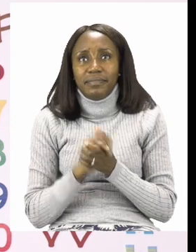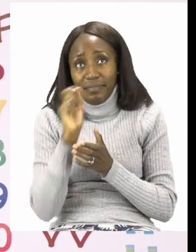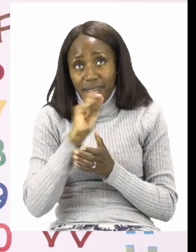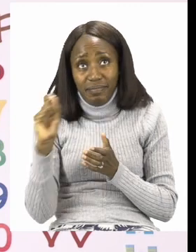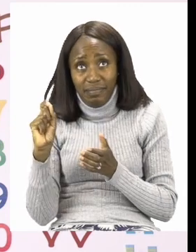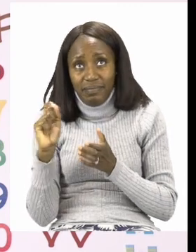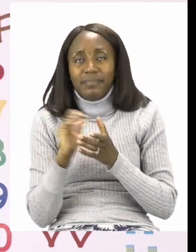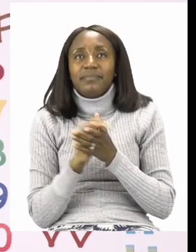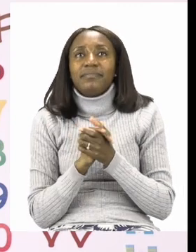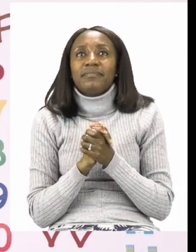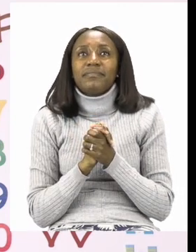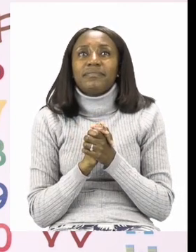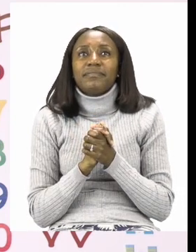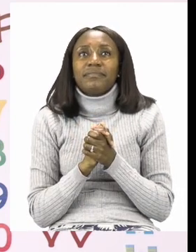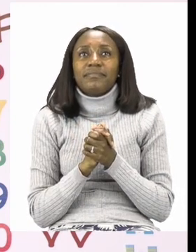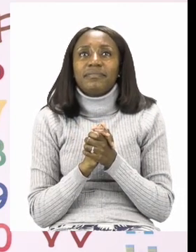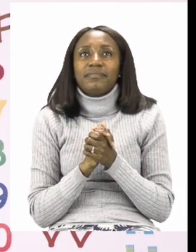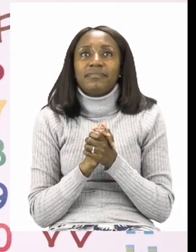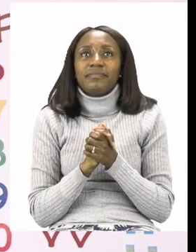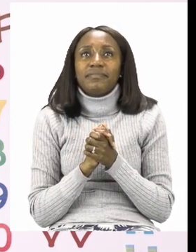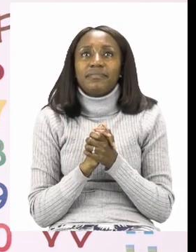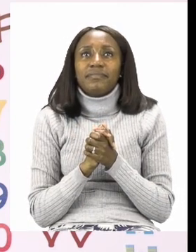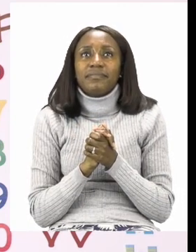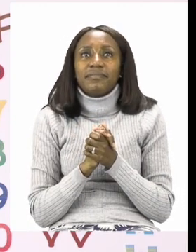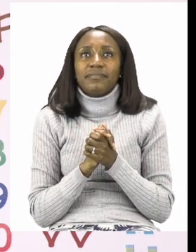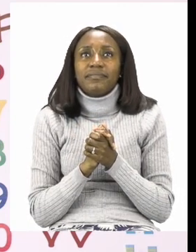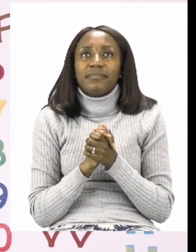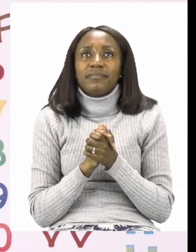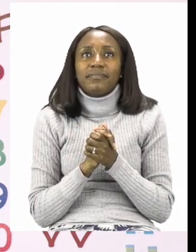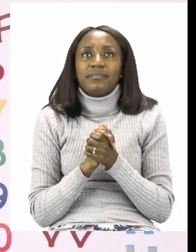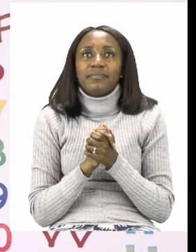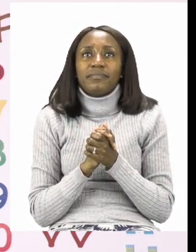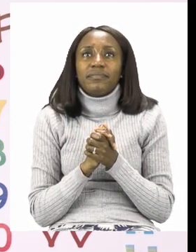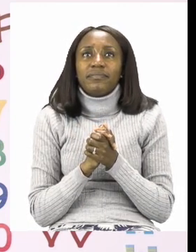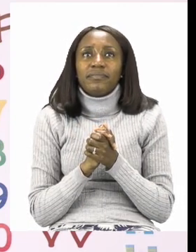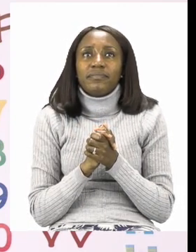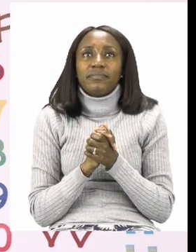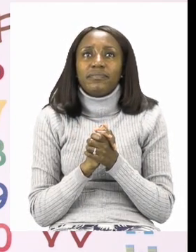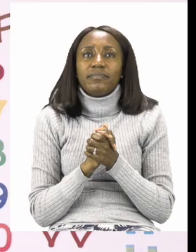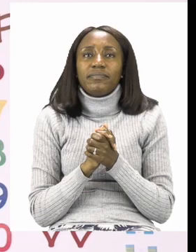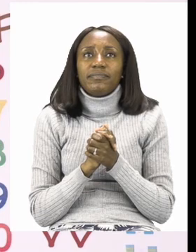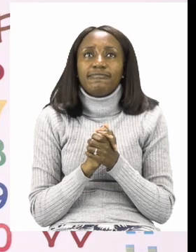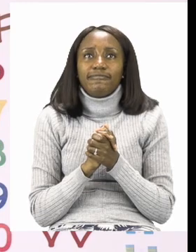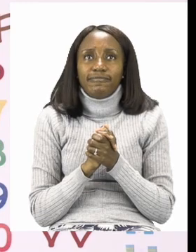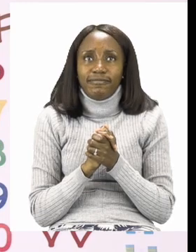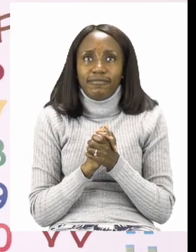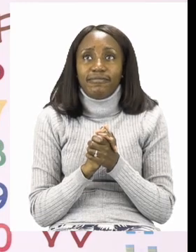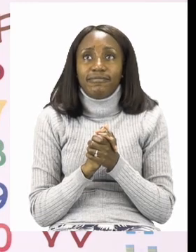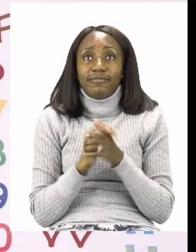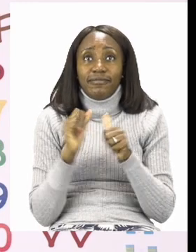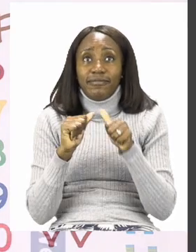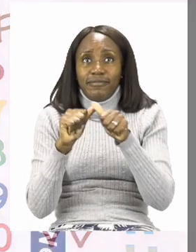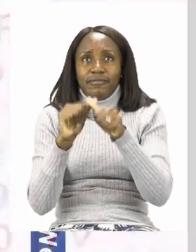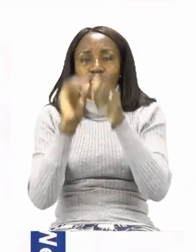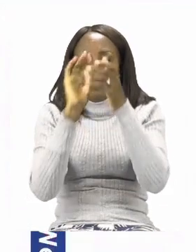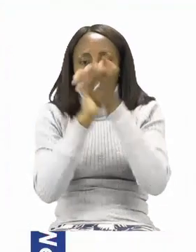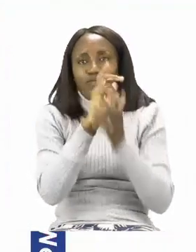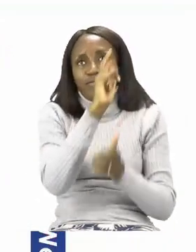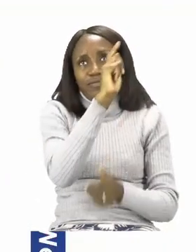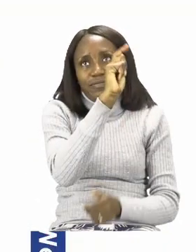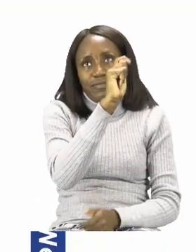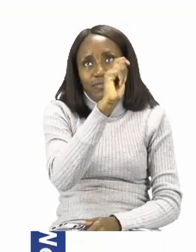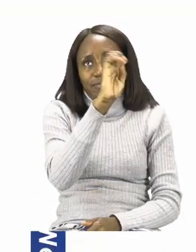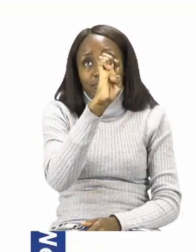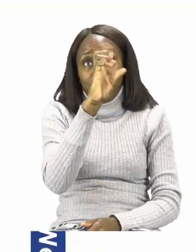down Sam won 4 medals. Let's go back and we quickly